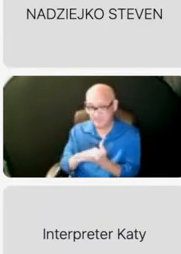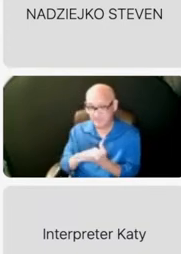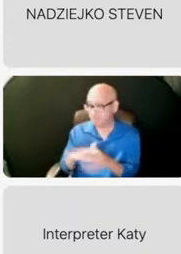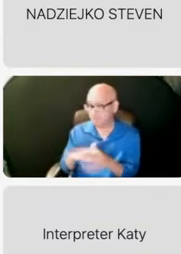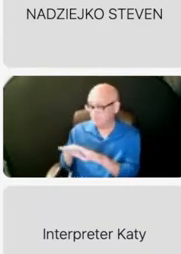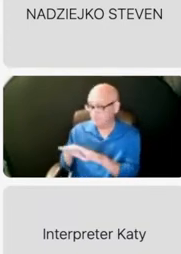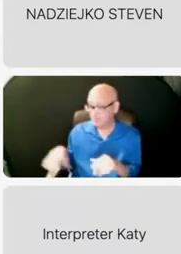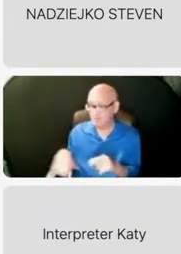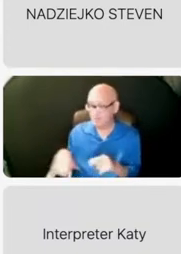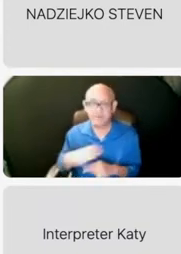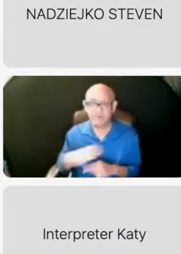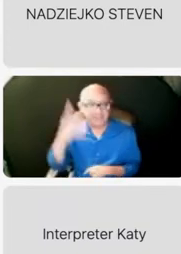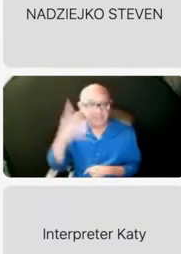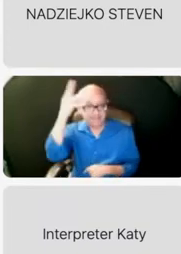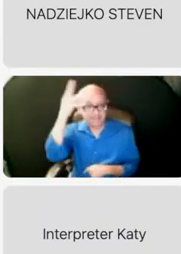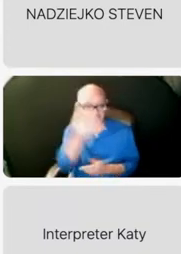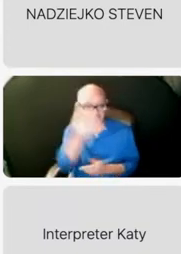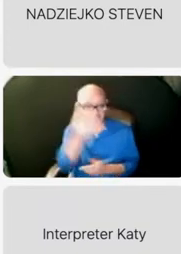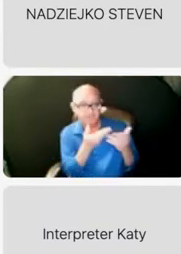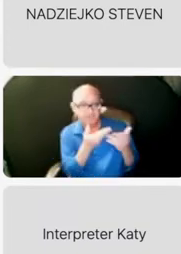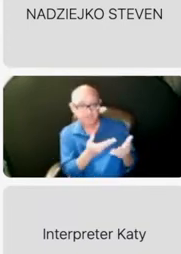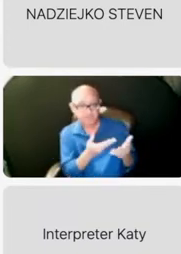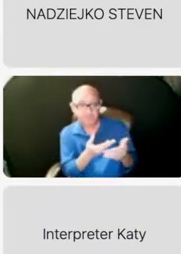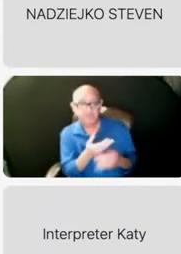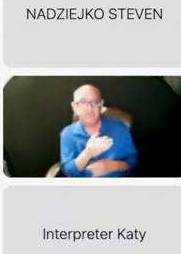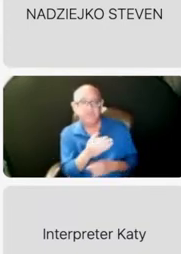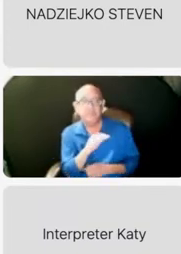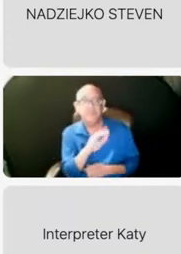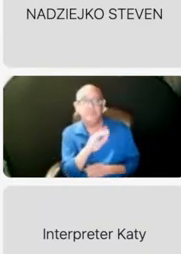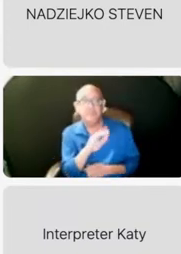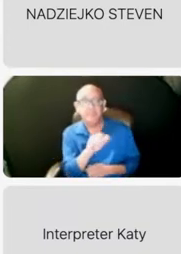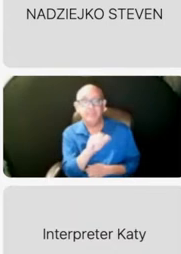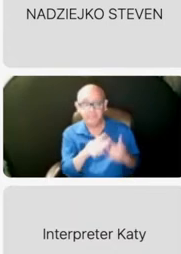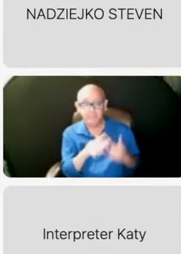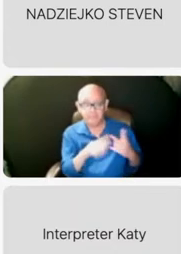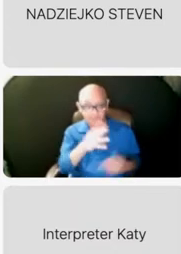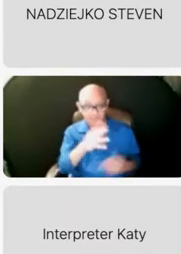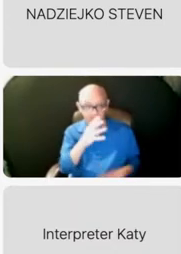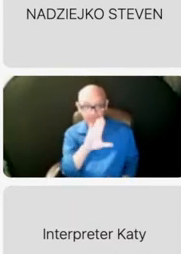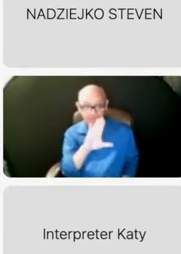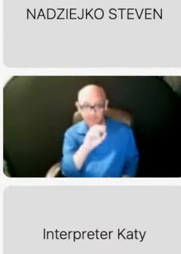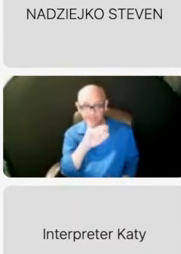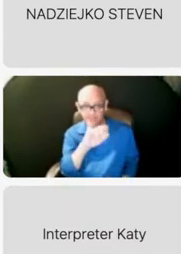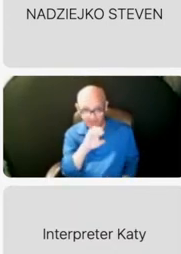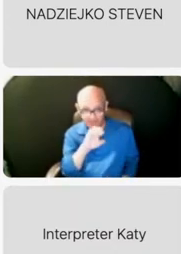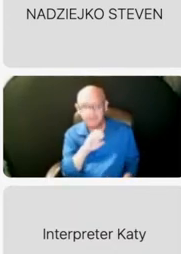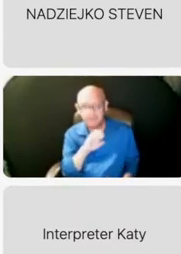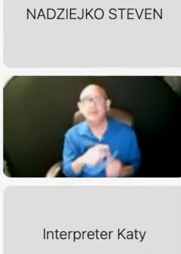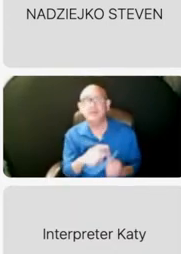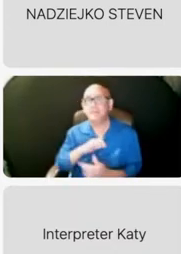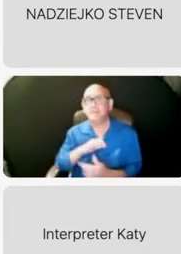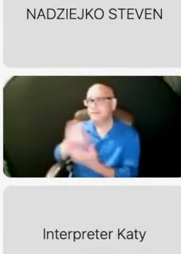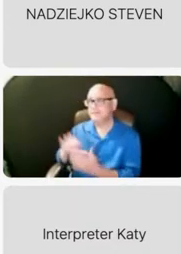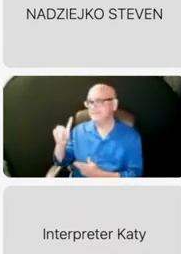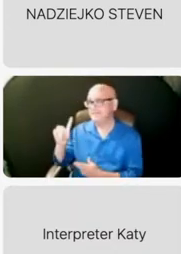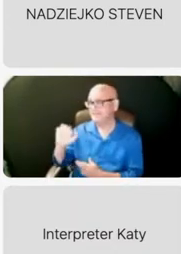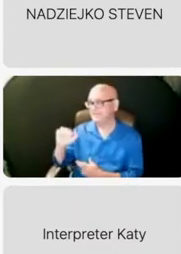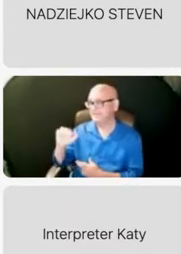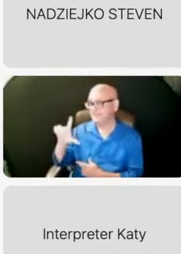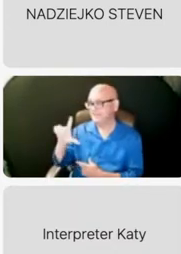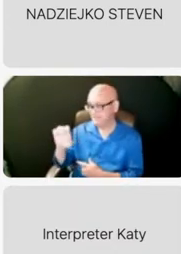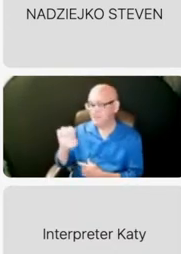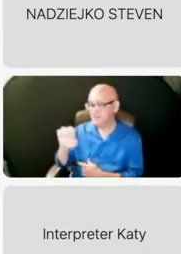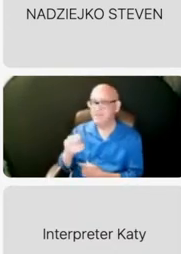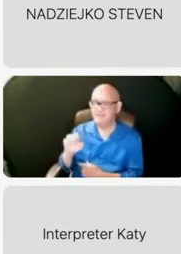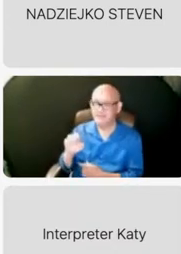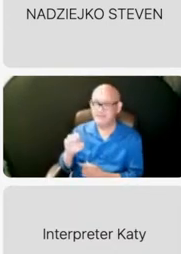dad um bob simpson and my mom barney simpson and my husband dale's williamson this